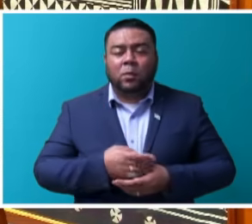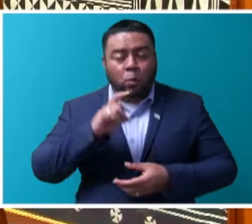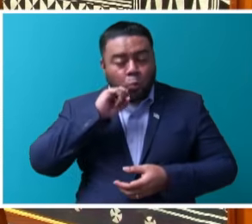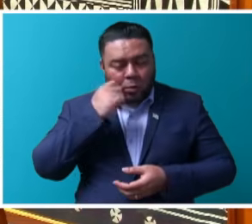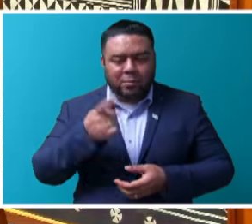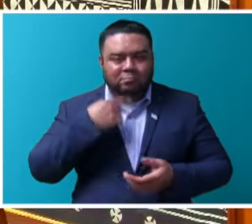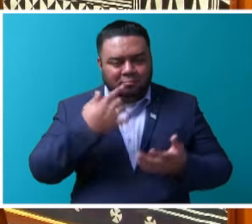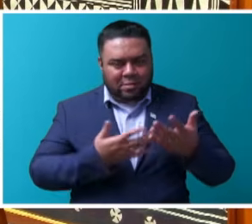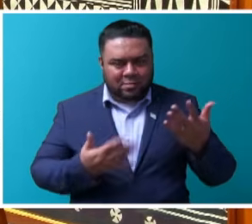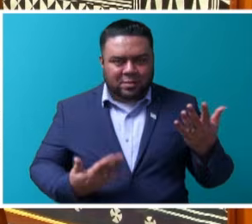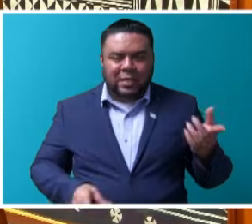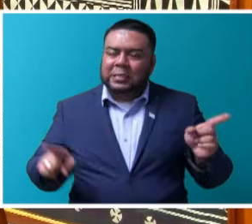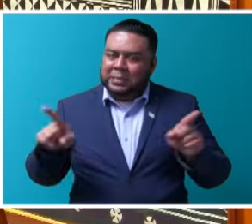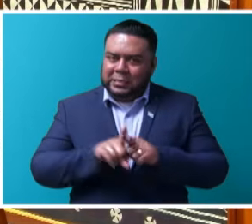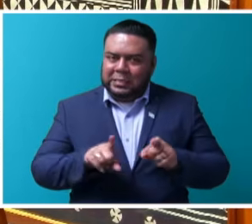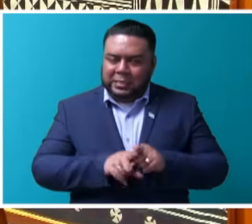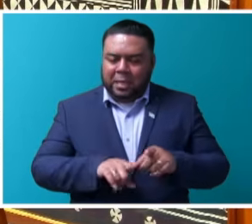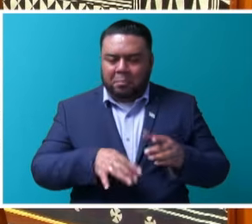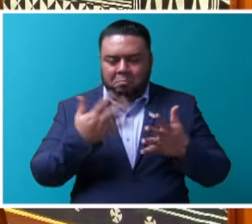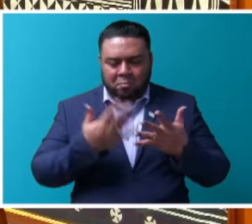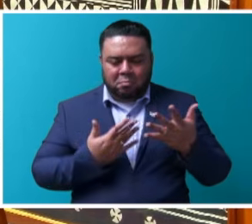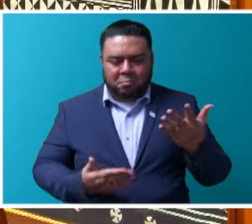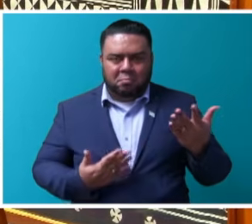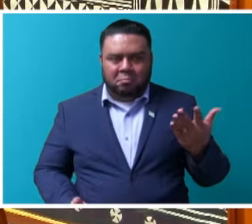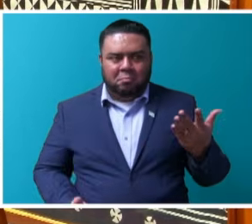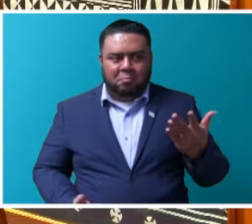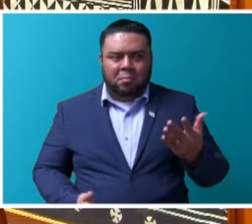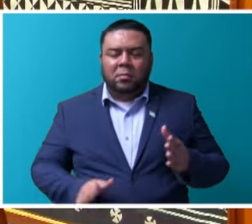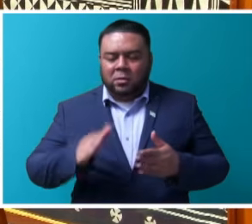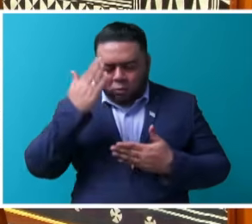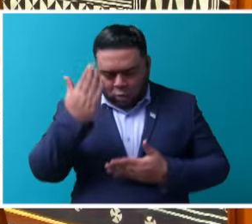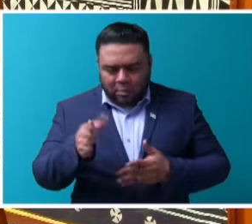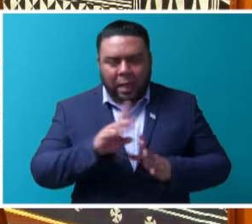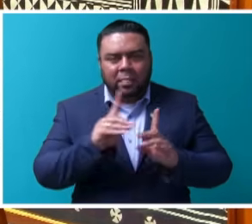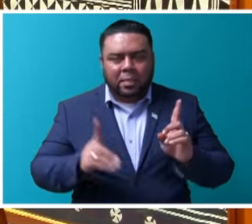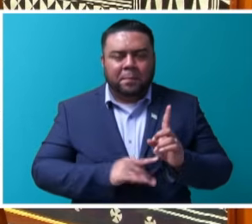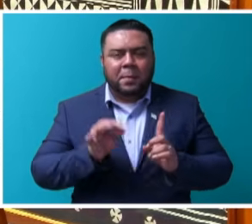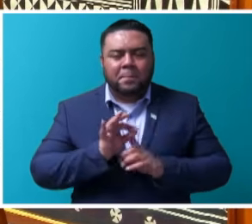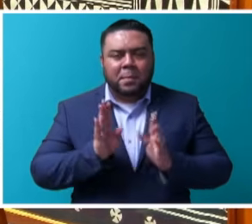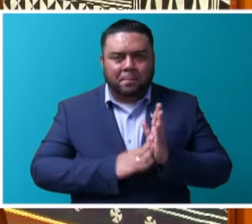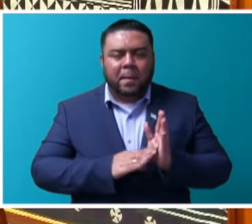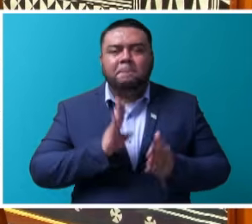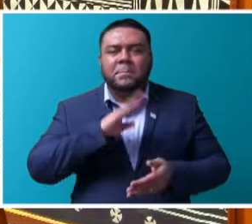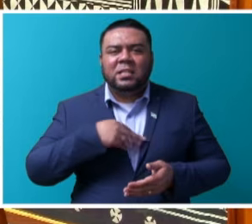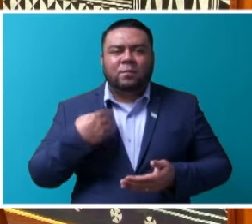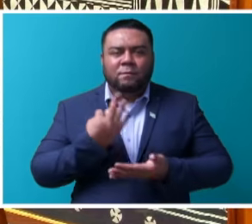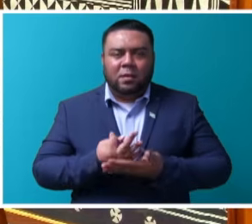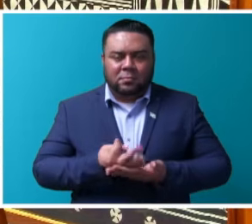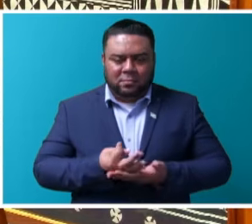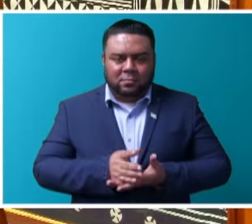speak for the same length of time as the Honourable Deputy Prime Minister and Minister for Finance.